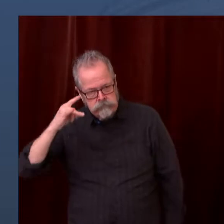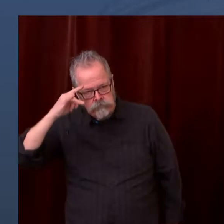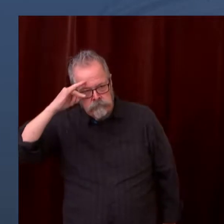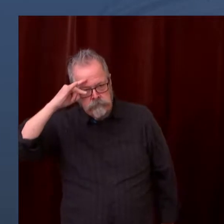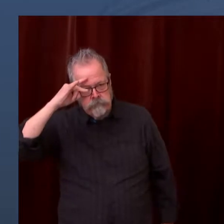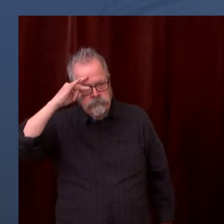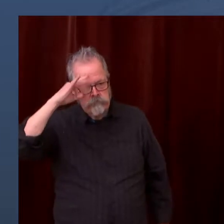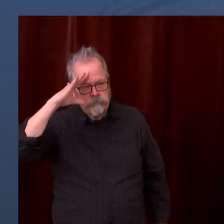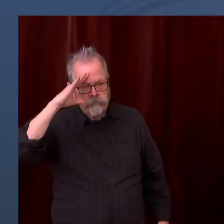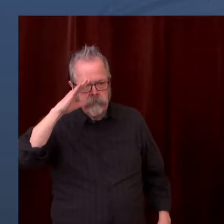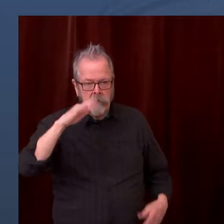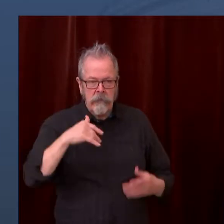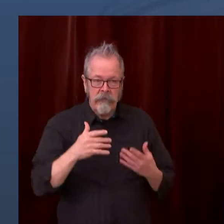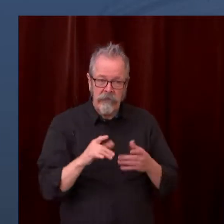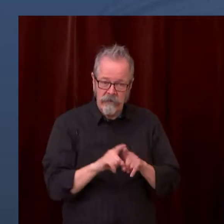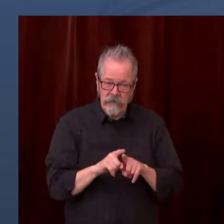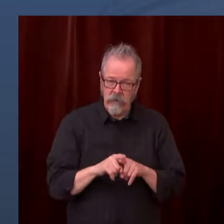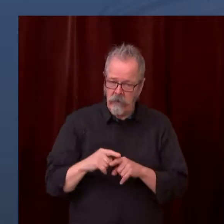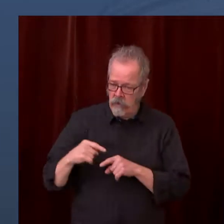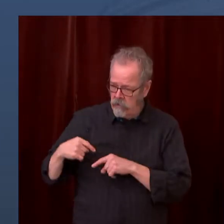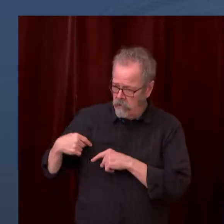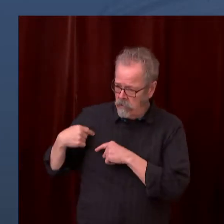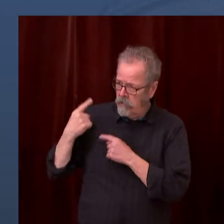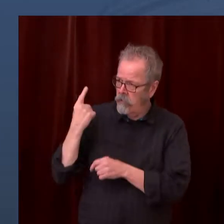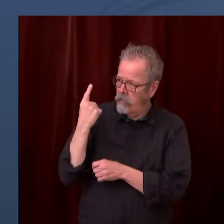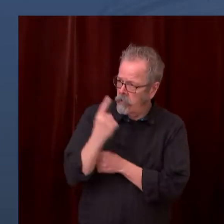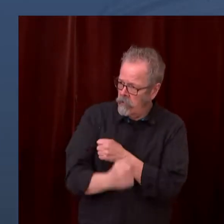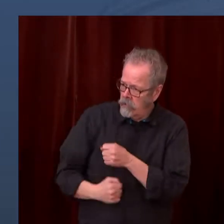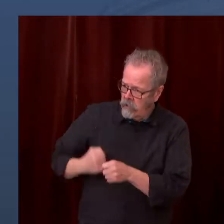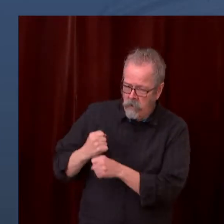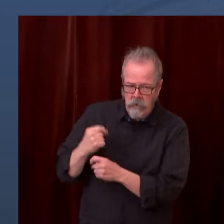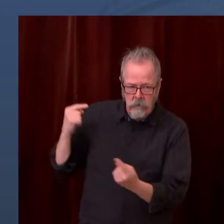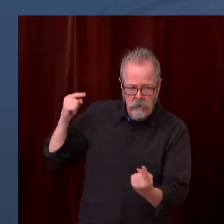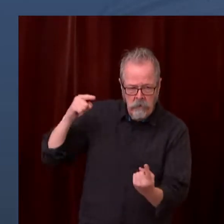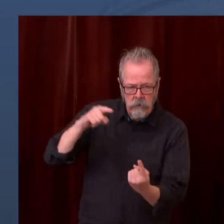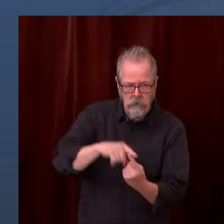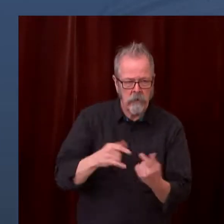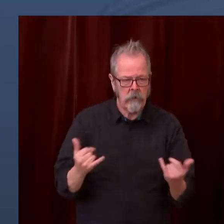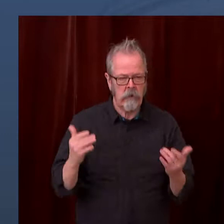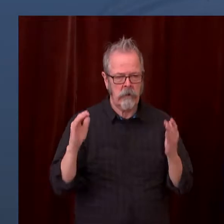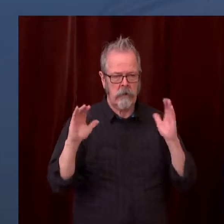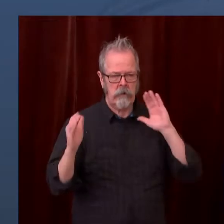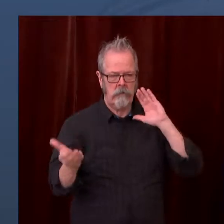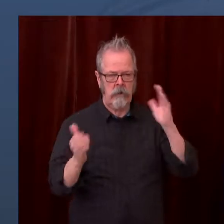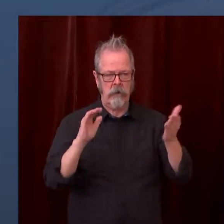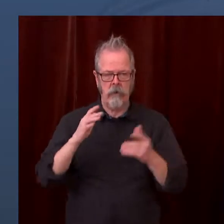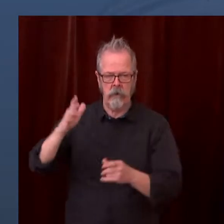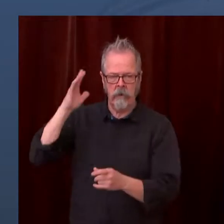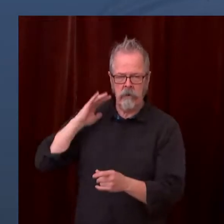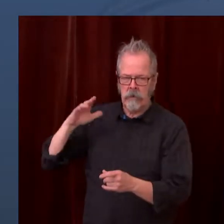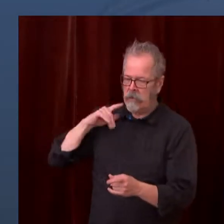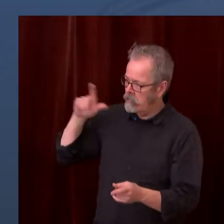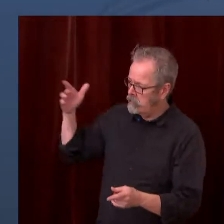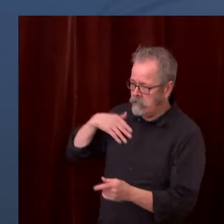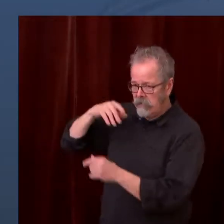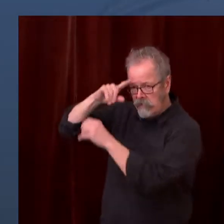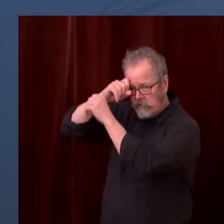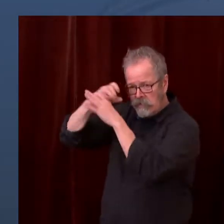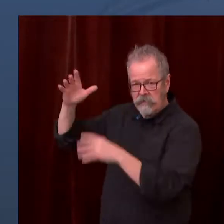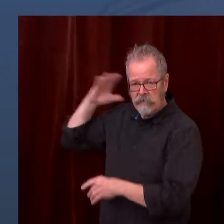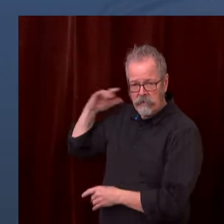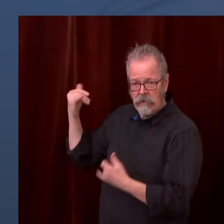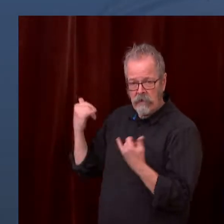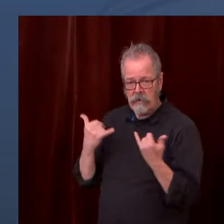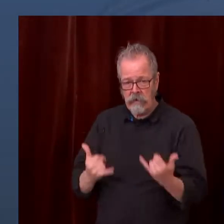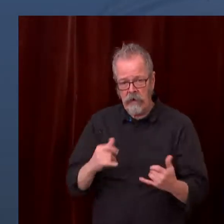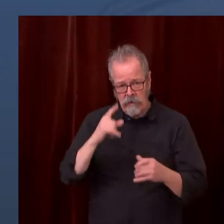it might in those early days. Well, I know we were greatly concerned, but I had confidence that Washingtonians would rise